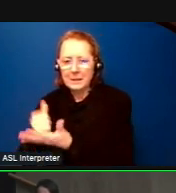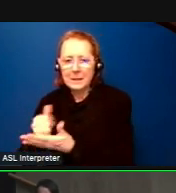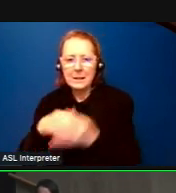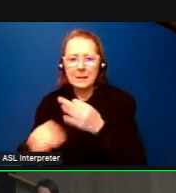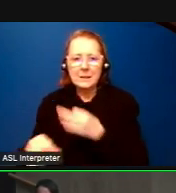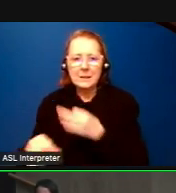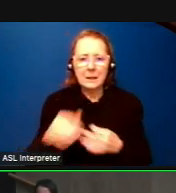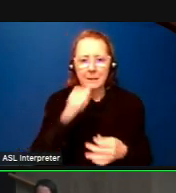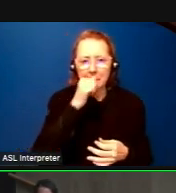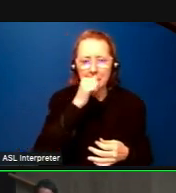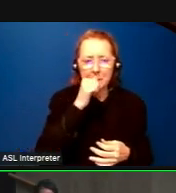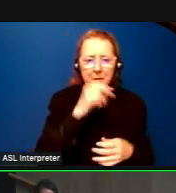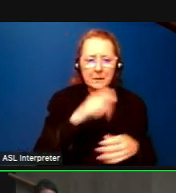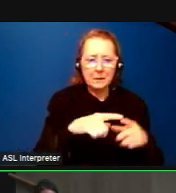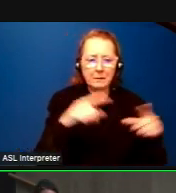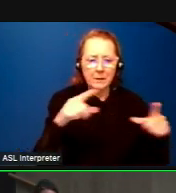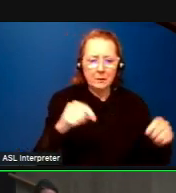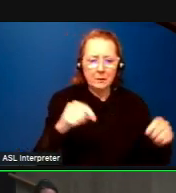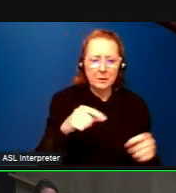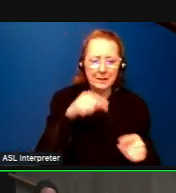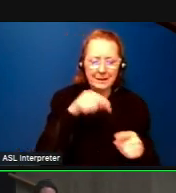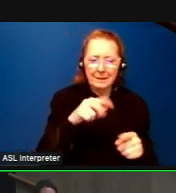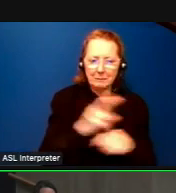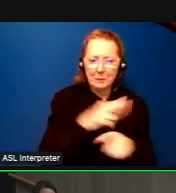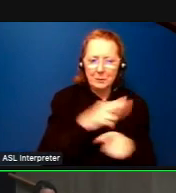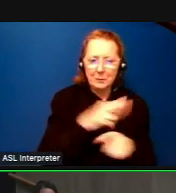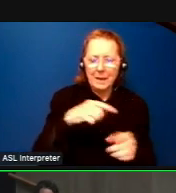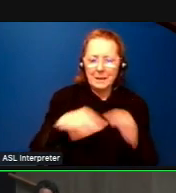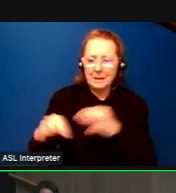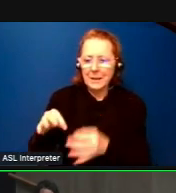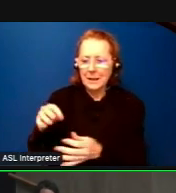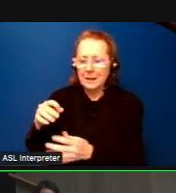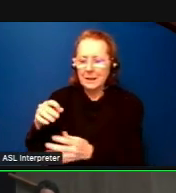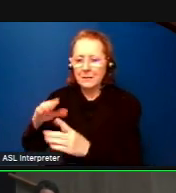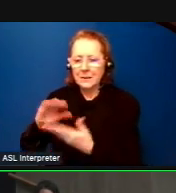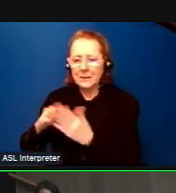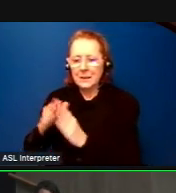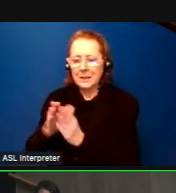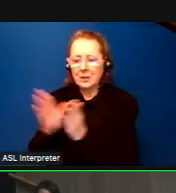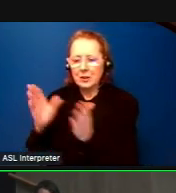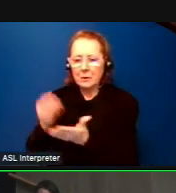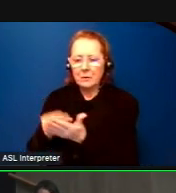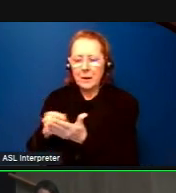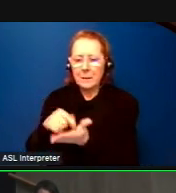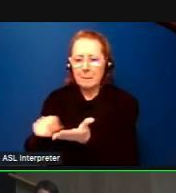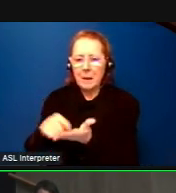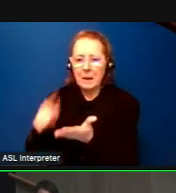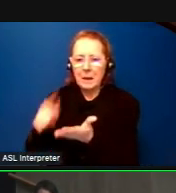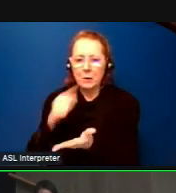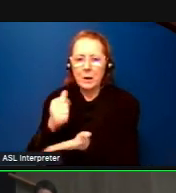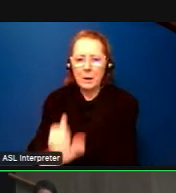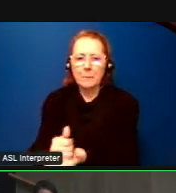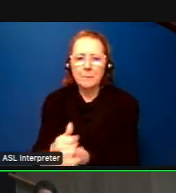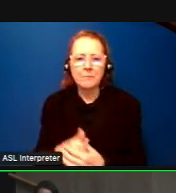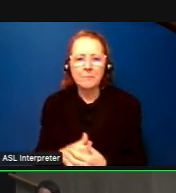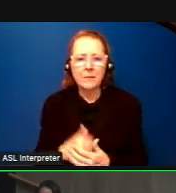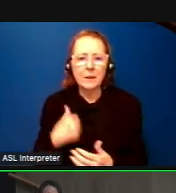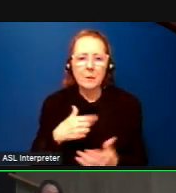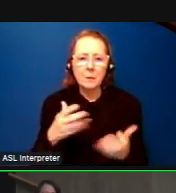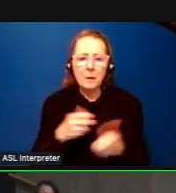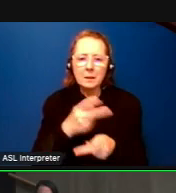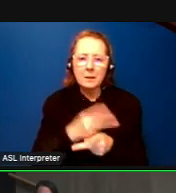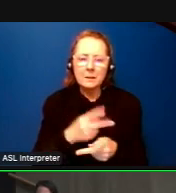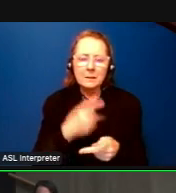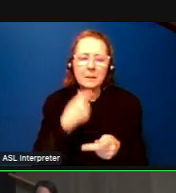fund to be able to pay for the rental assistance. We wanted to say through the homeless outreach team and the specialty programs that nothing's